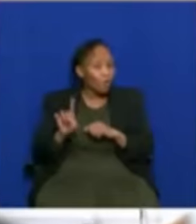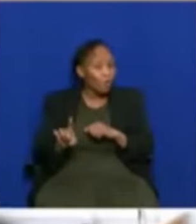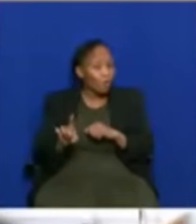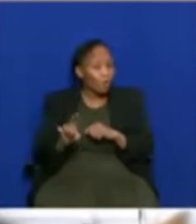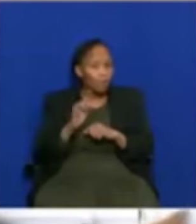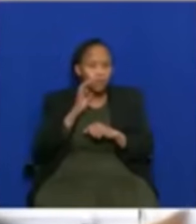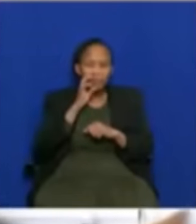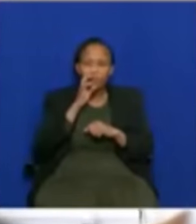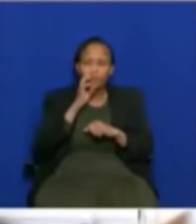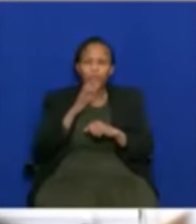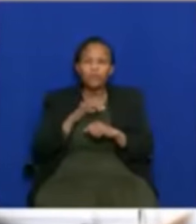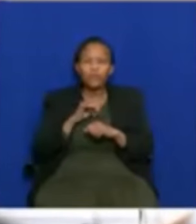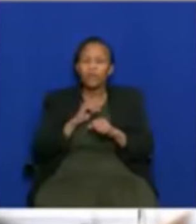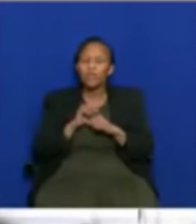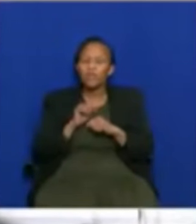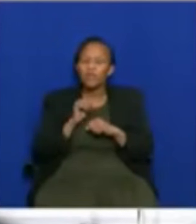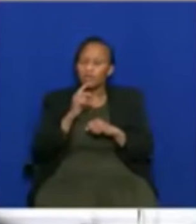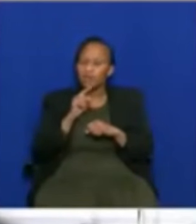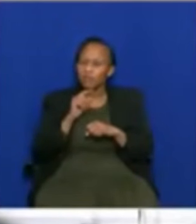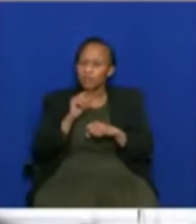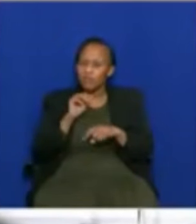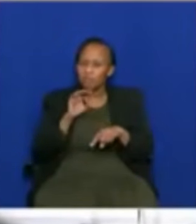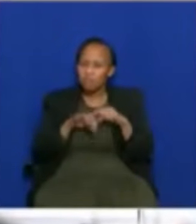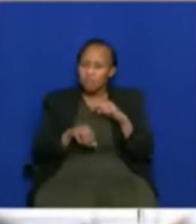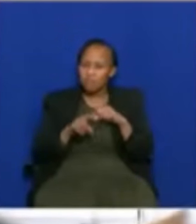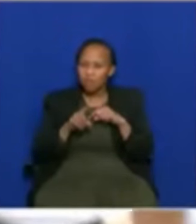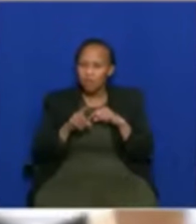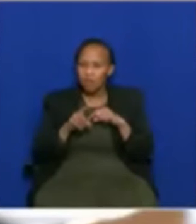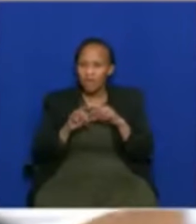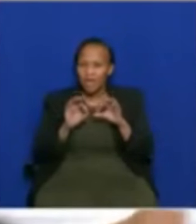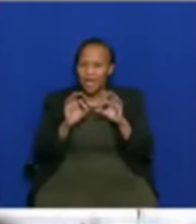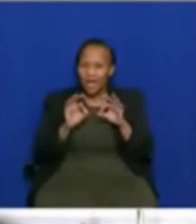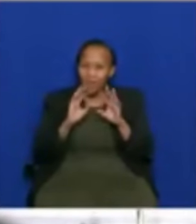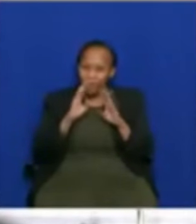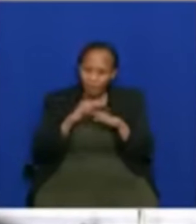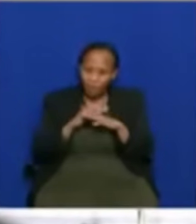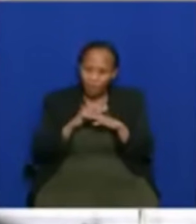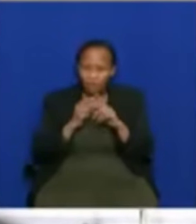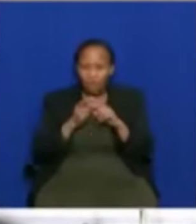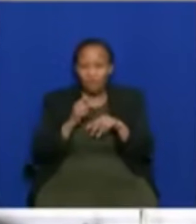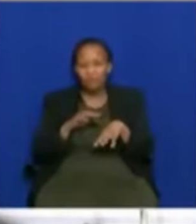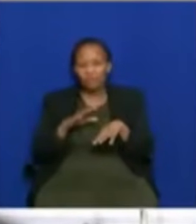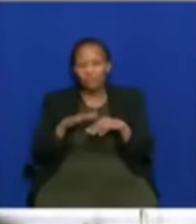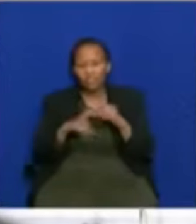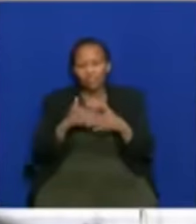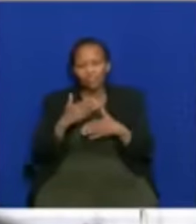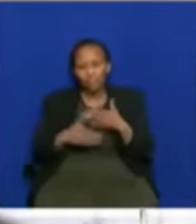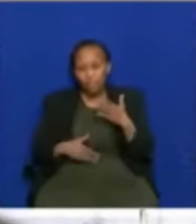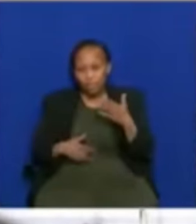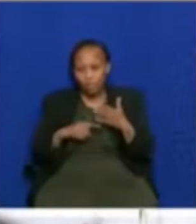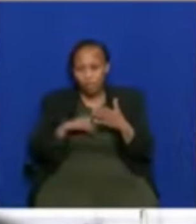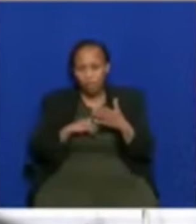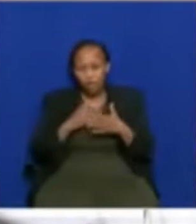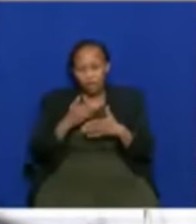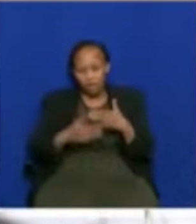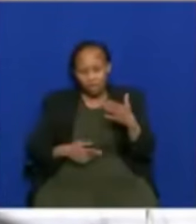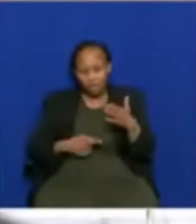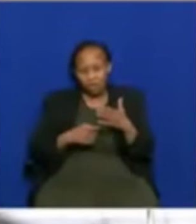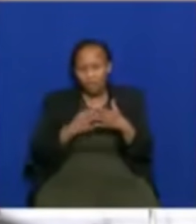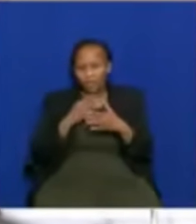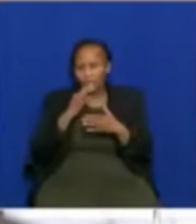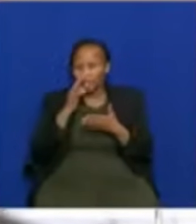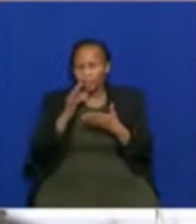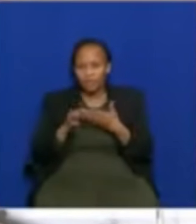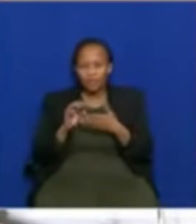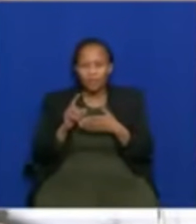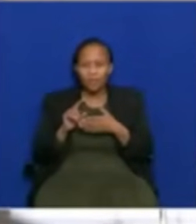in the charge sheet to the extent that the charge sheet suggests that Ms. Mukwele had anything to do with what